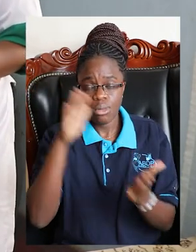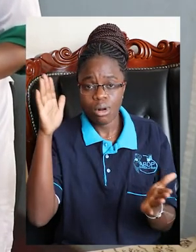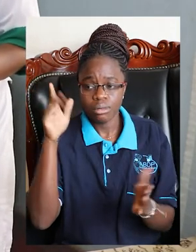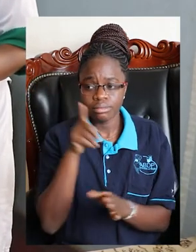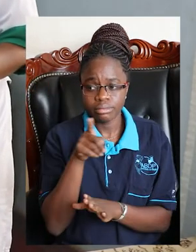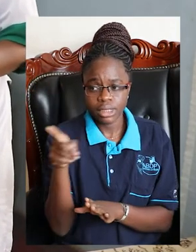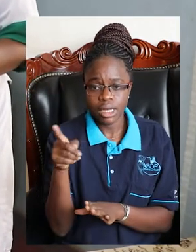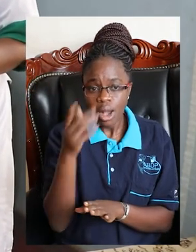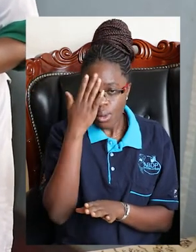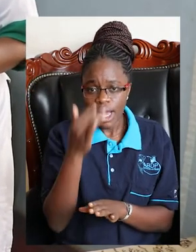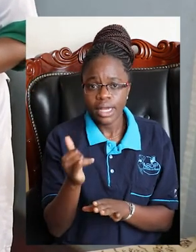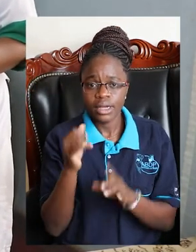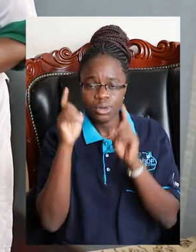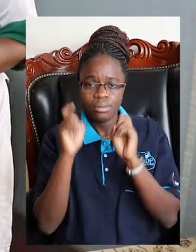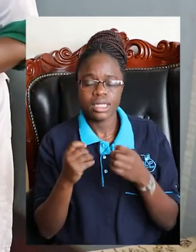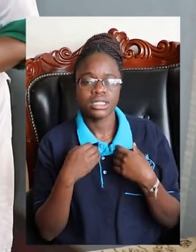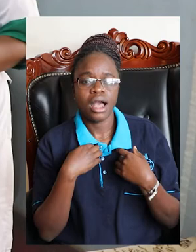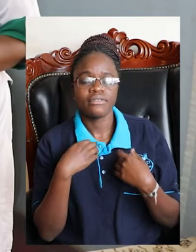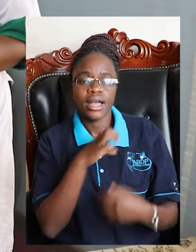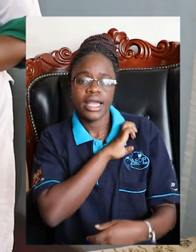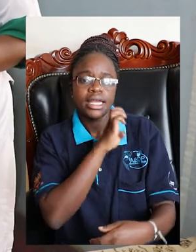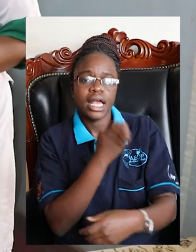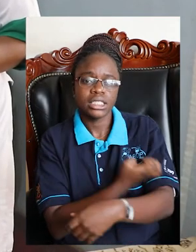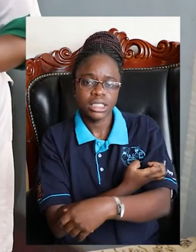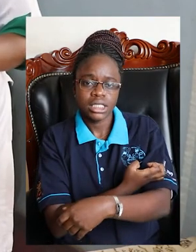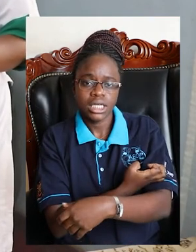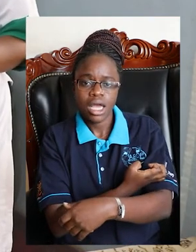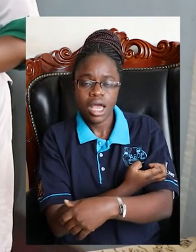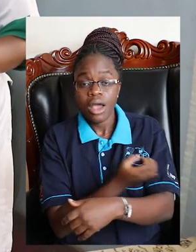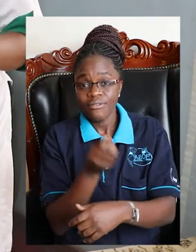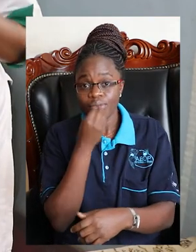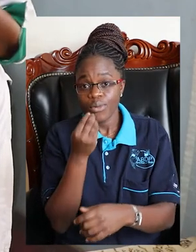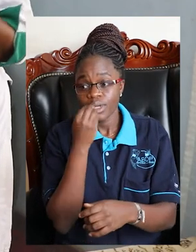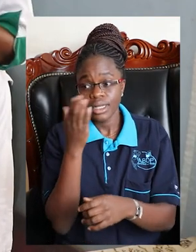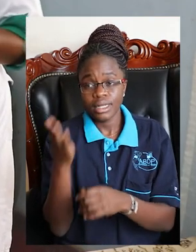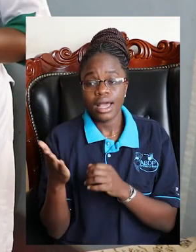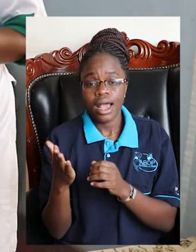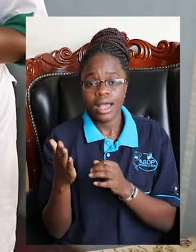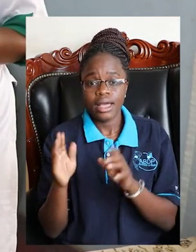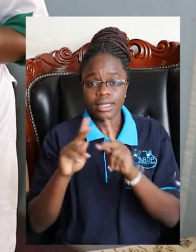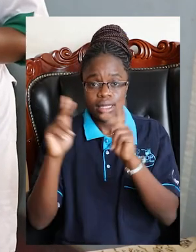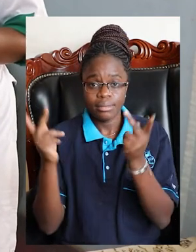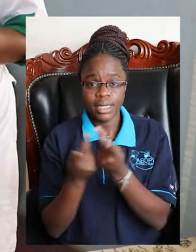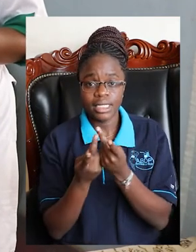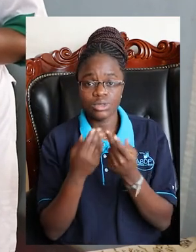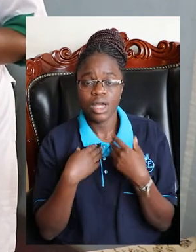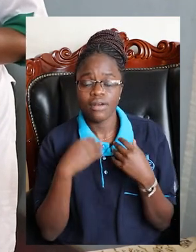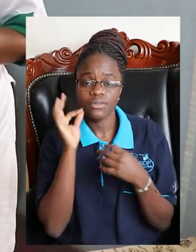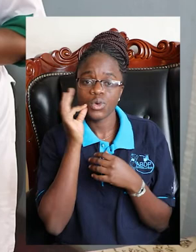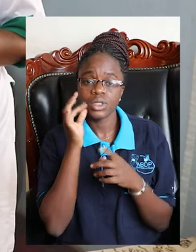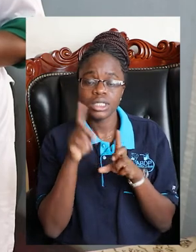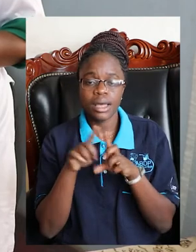this food because you require the energy. And then the next food that should be a lot, even on your plate, it should be the fruits and